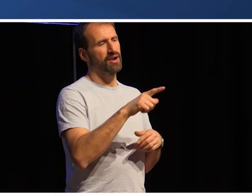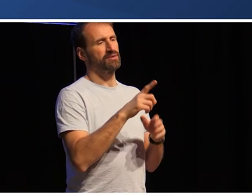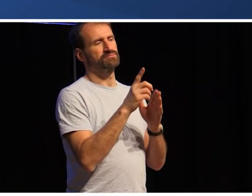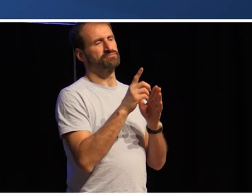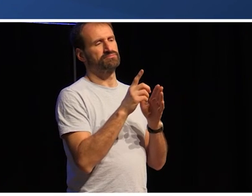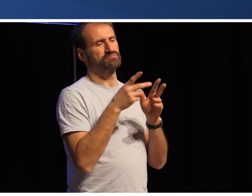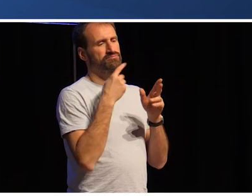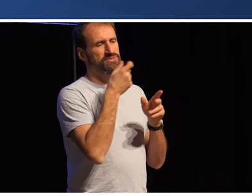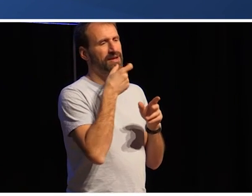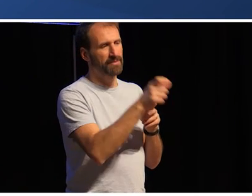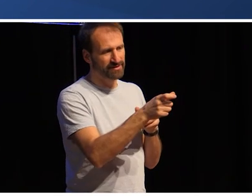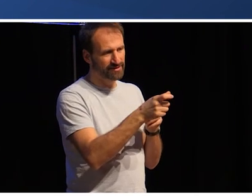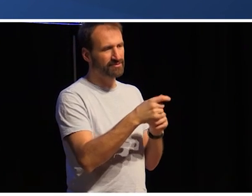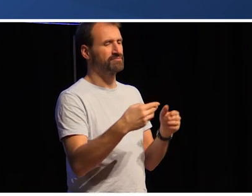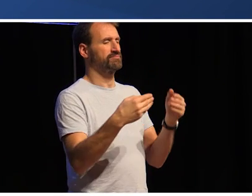database.